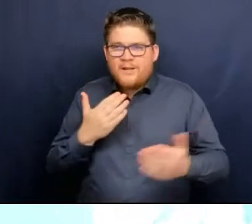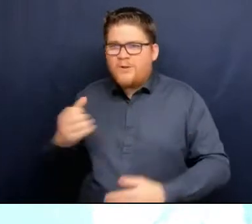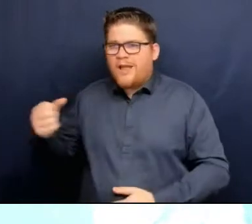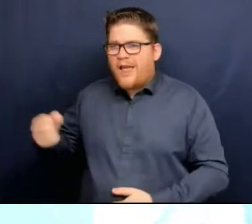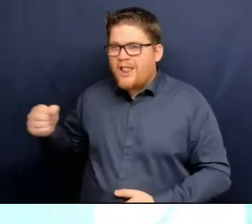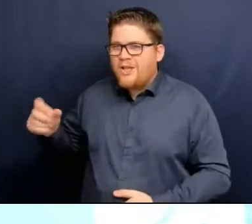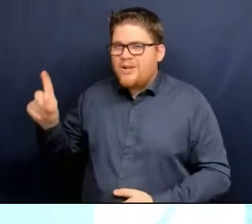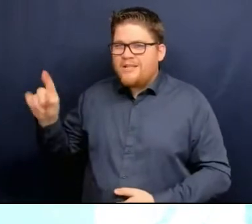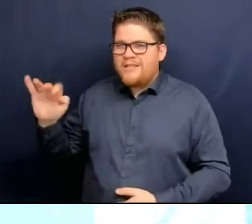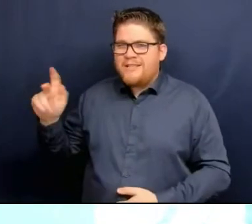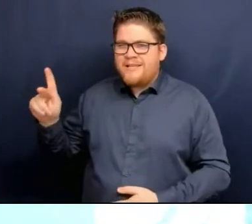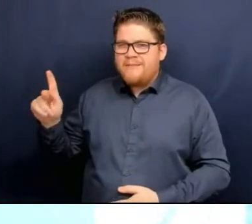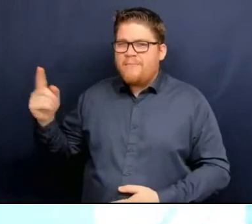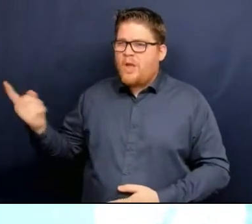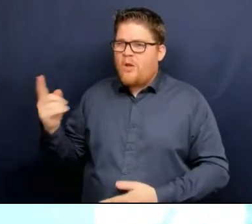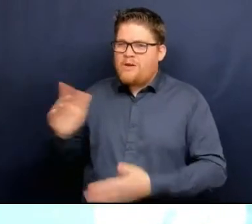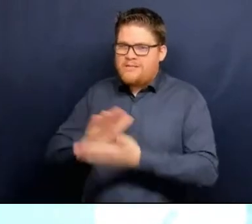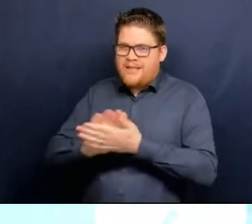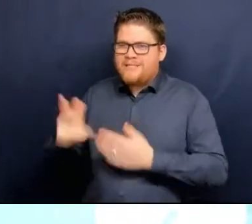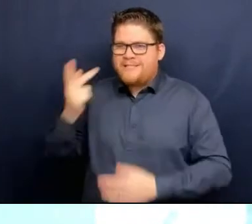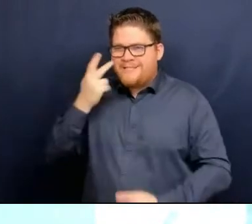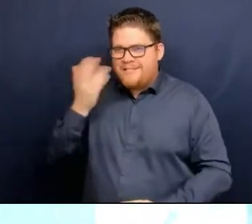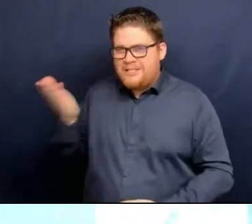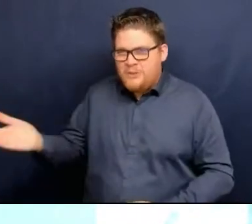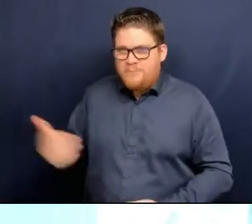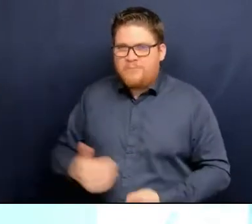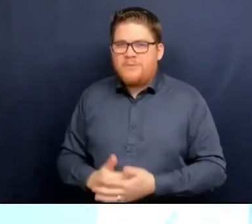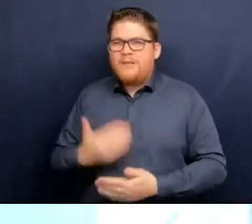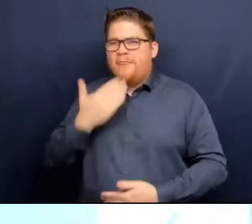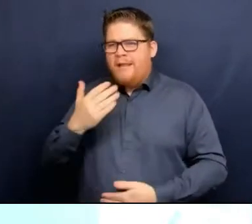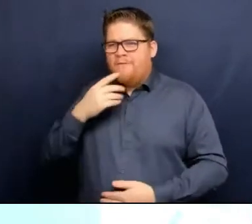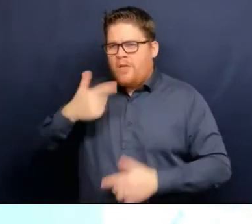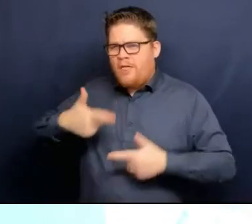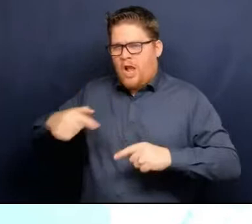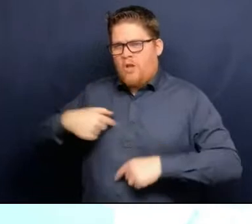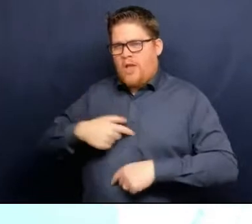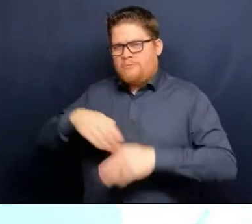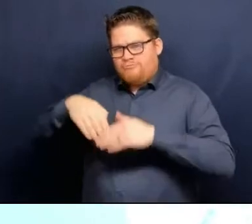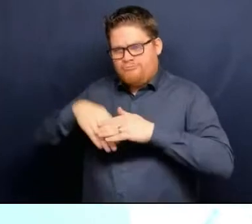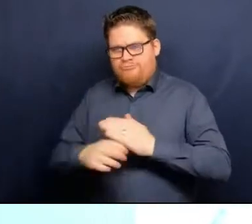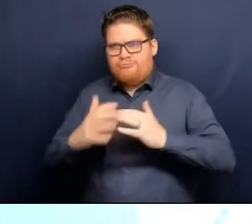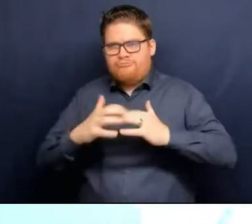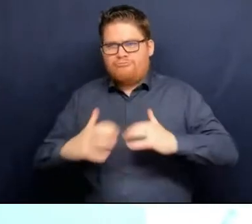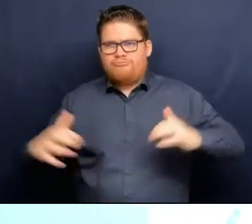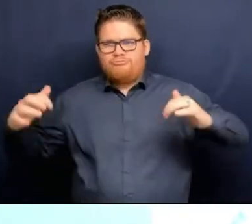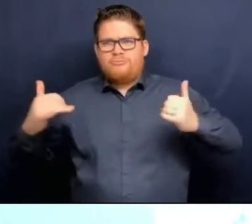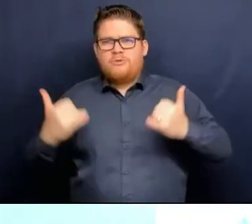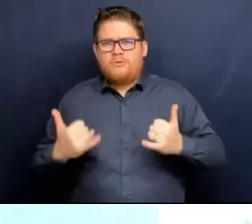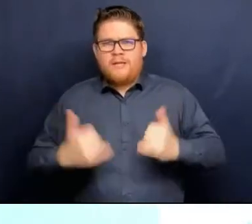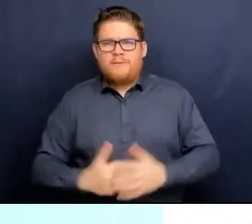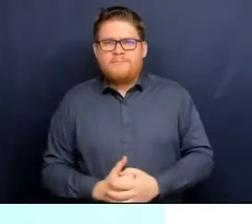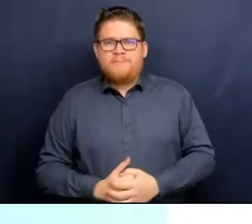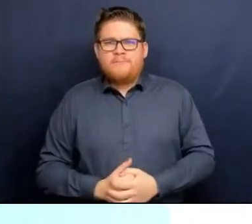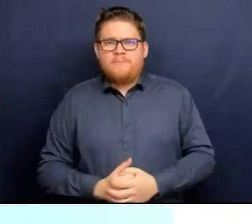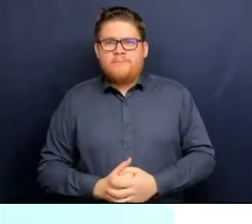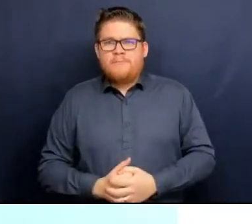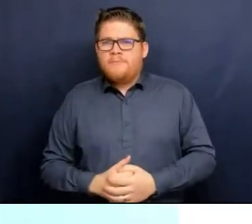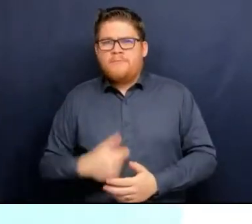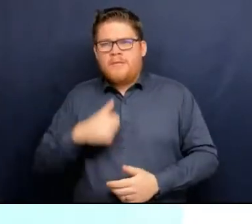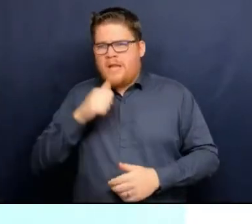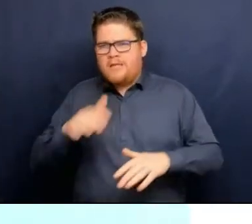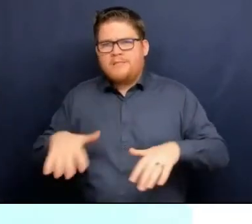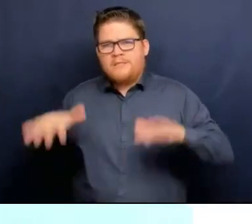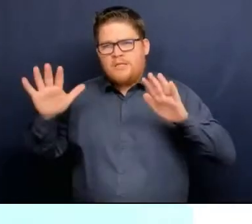so much for allowing us to come into your territory today, the unceded territory of the Songhees and Esquimalt First Nations,